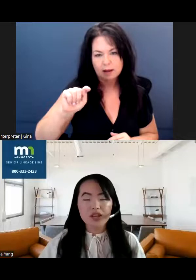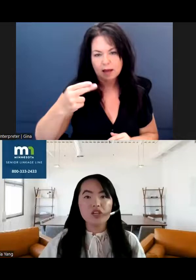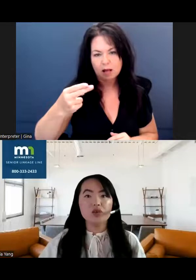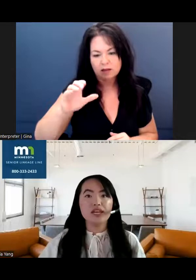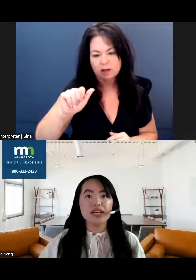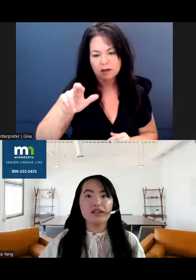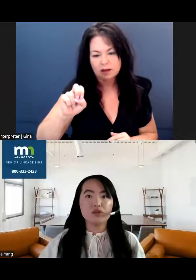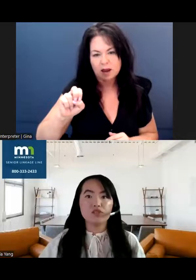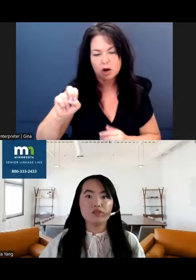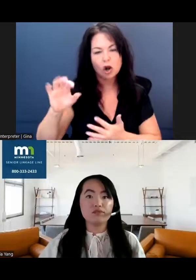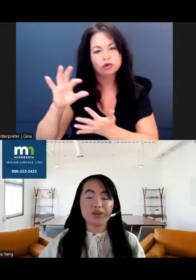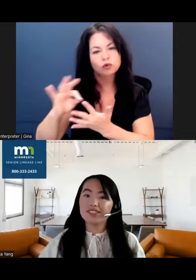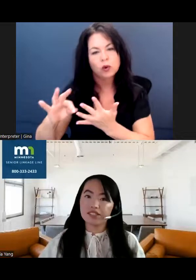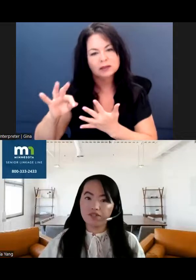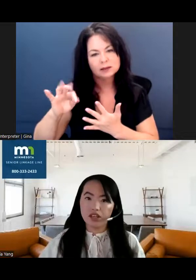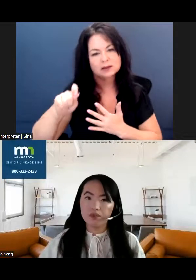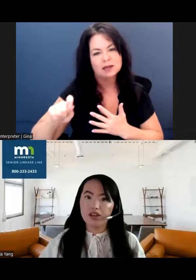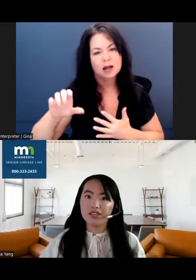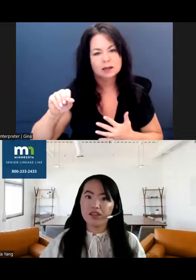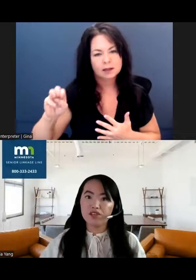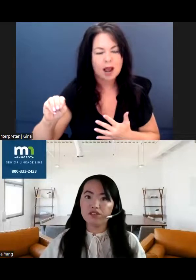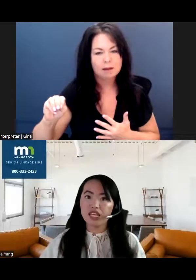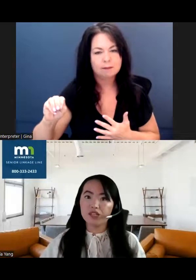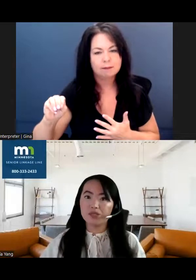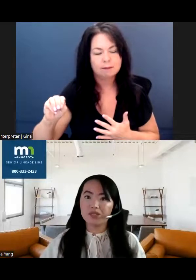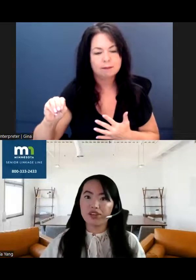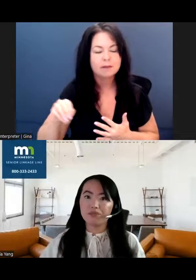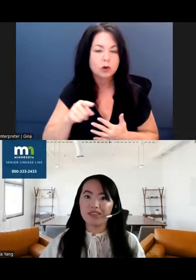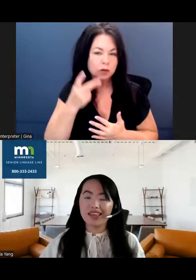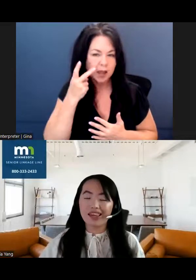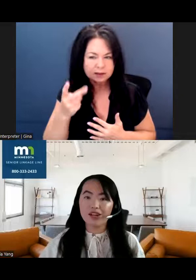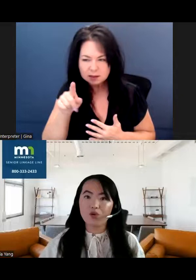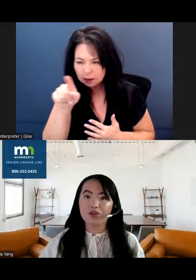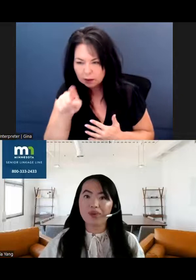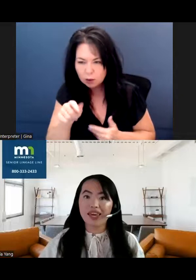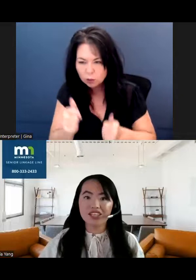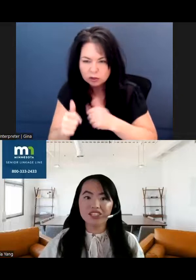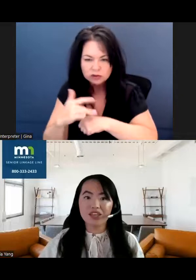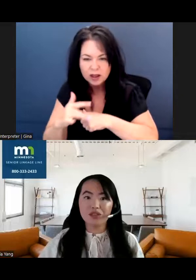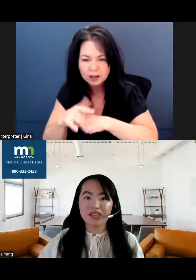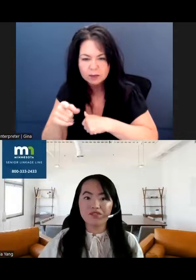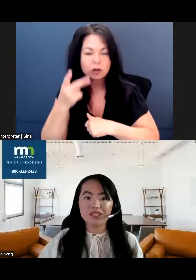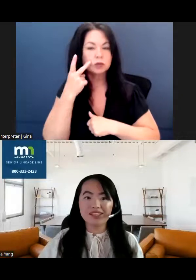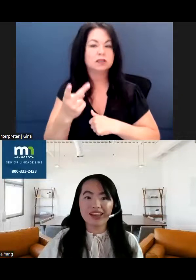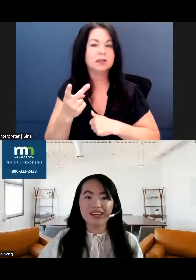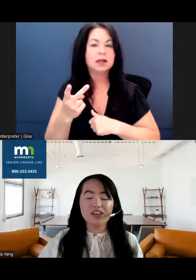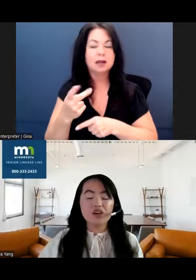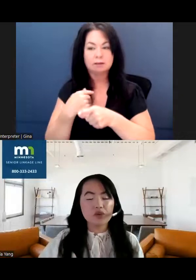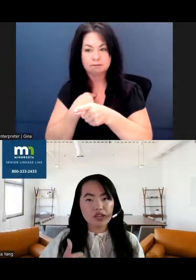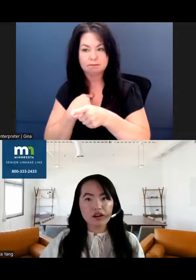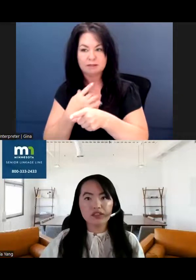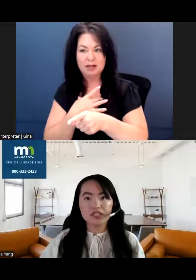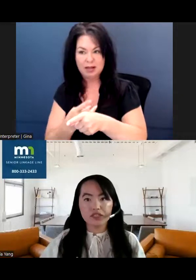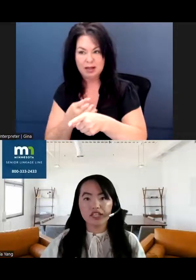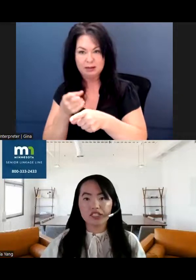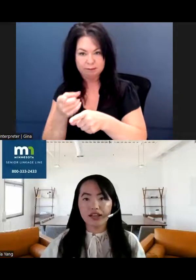mnhealthcarechoices.com, you can review what is available. And then if you see a specific plan or a page that you like from this guide, you